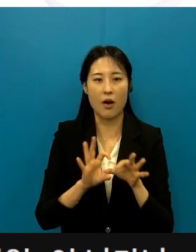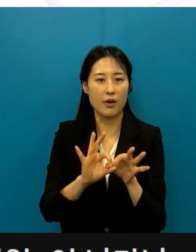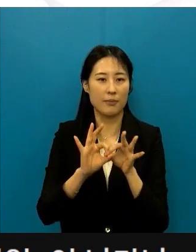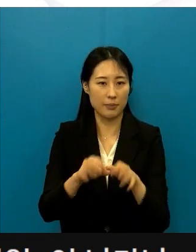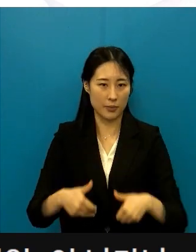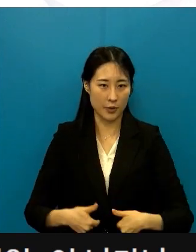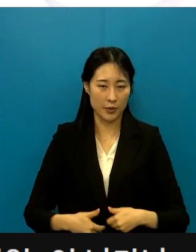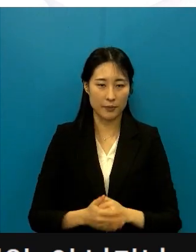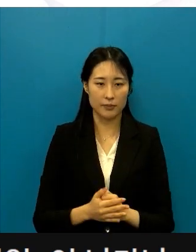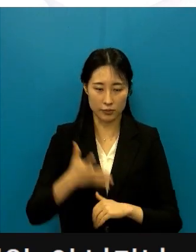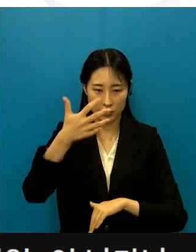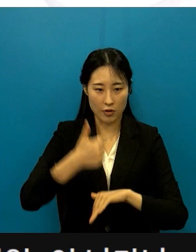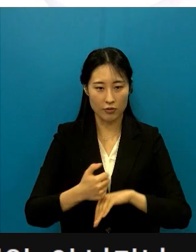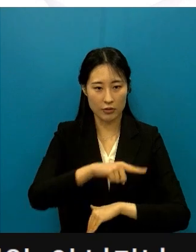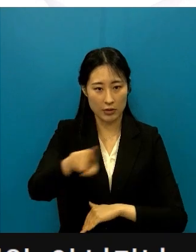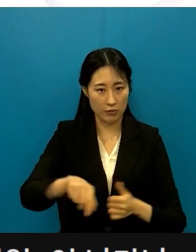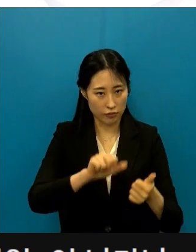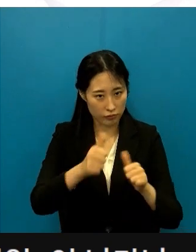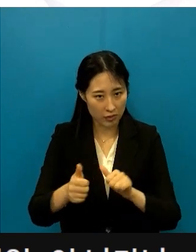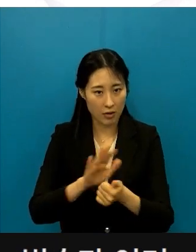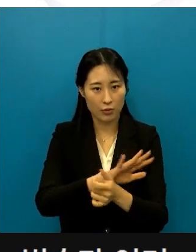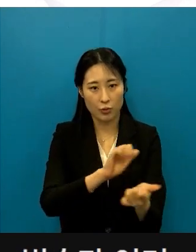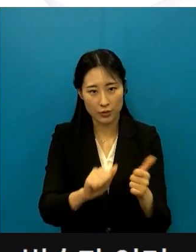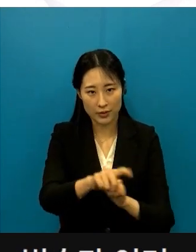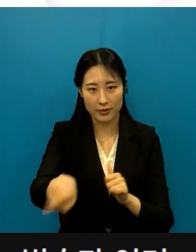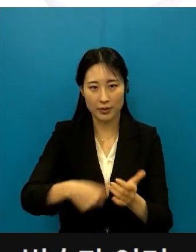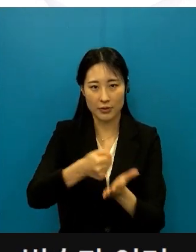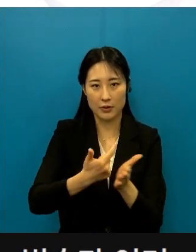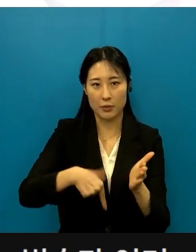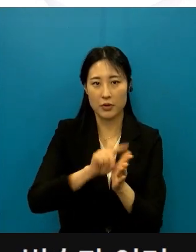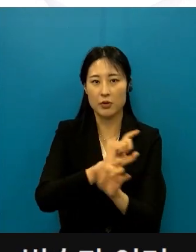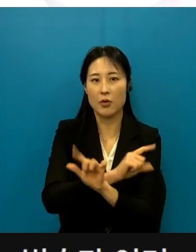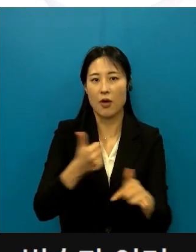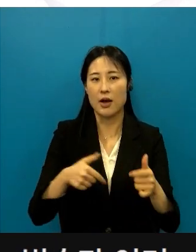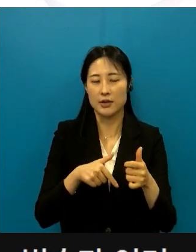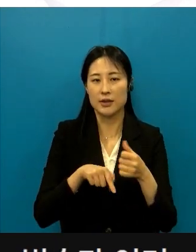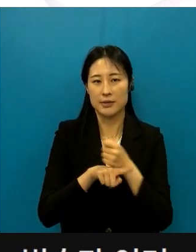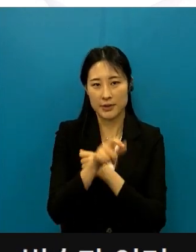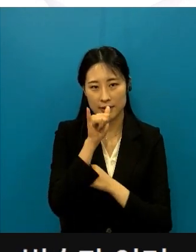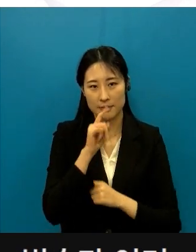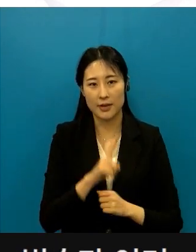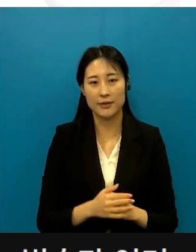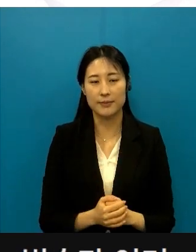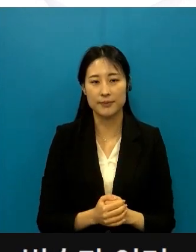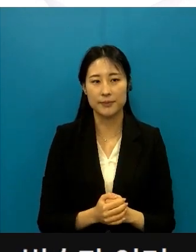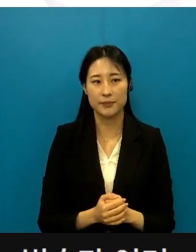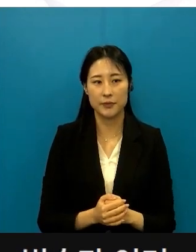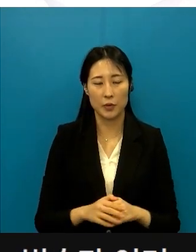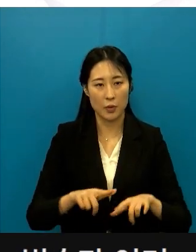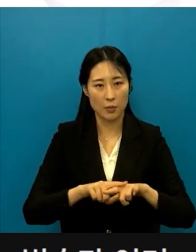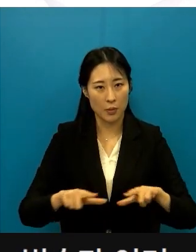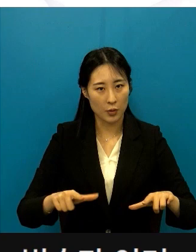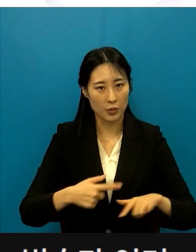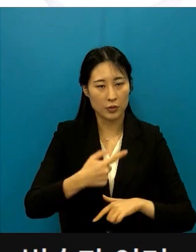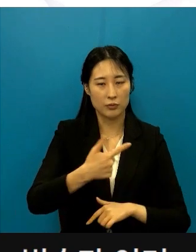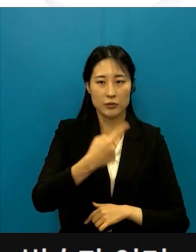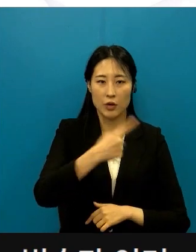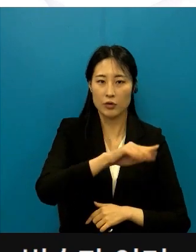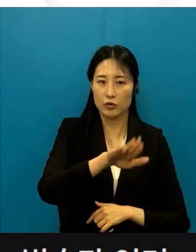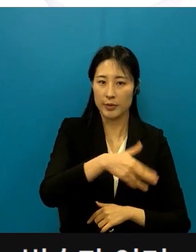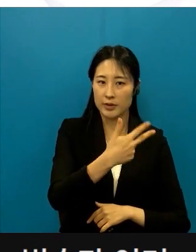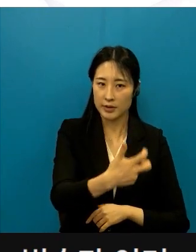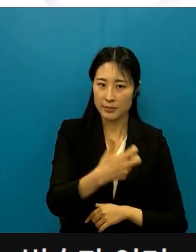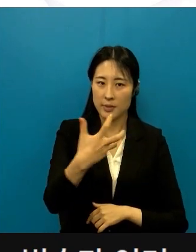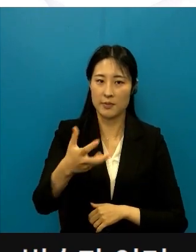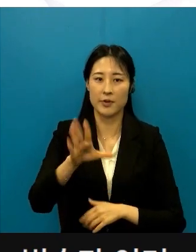already discussing this since the 70s, since the 80s, there are still some where the right to refuse treatment when the